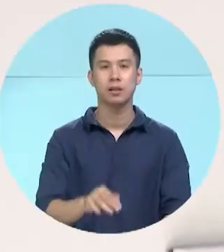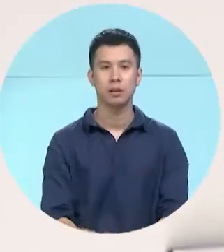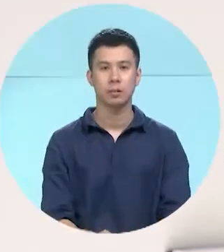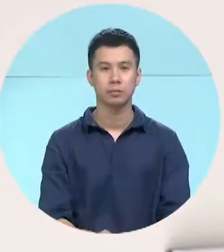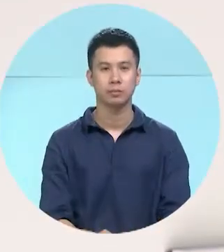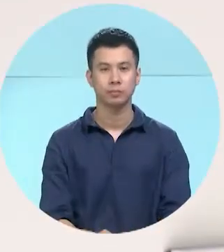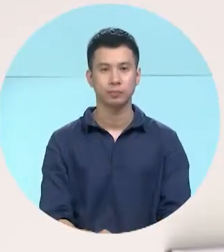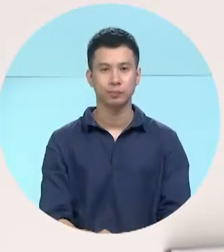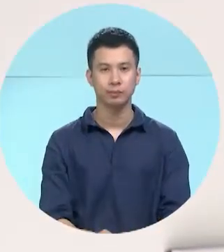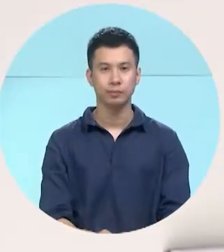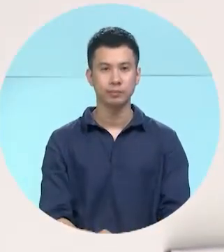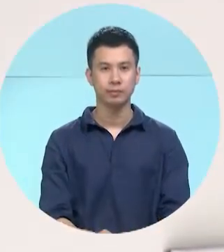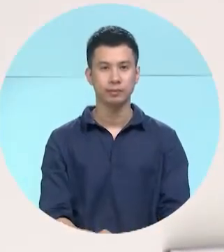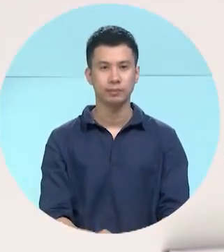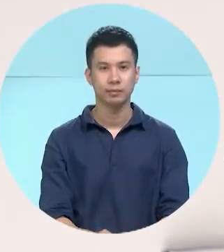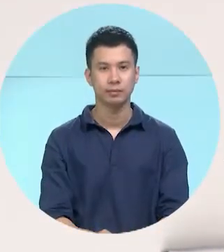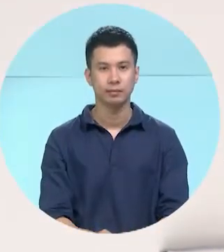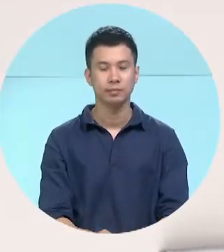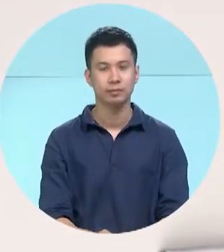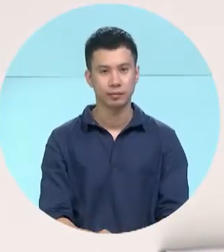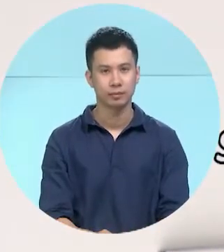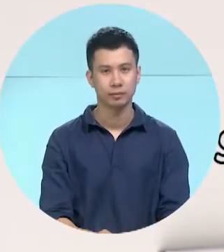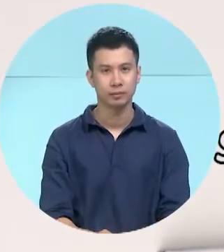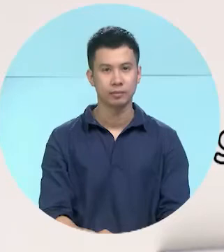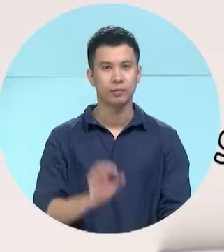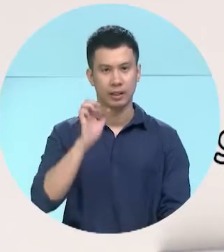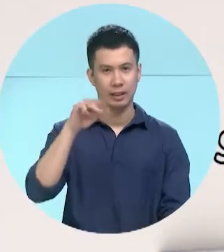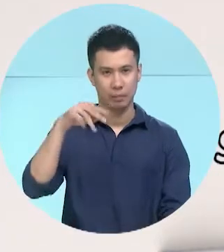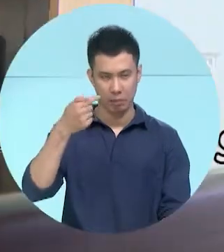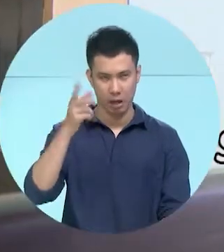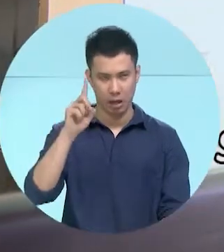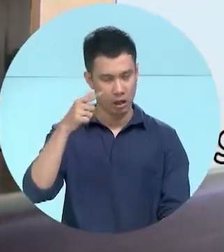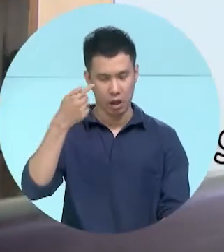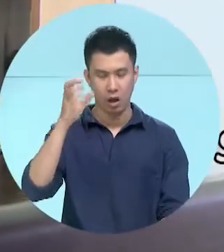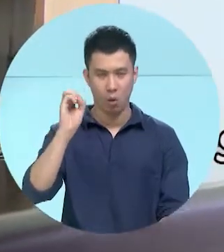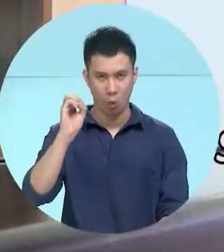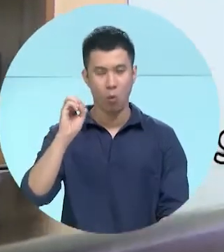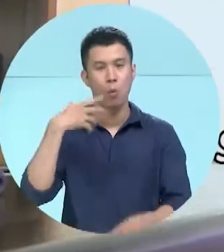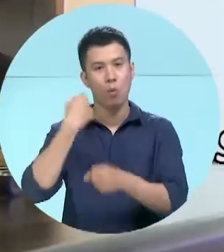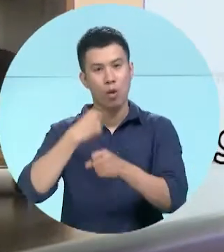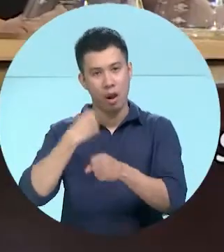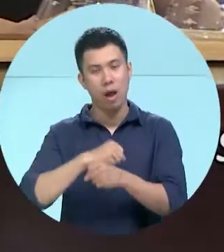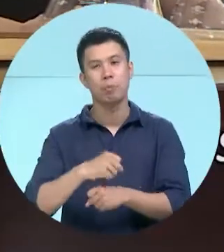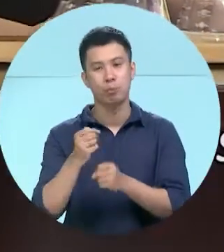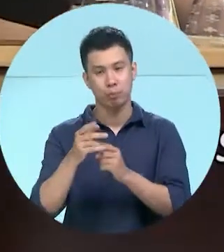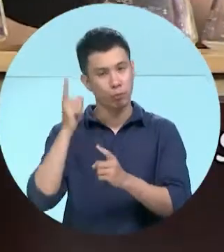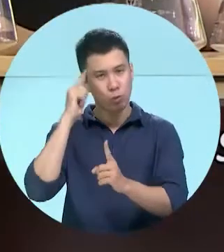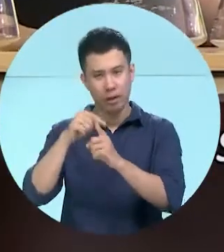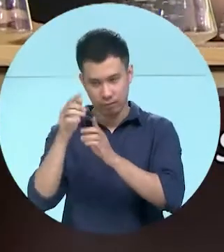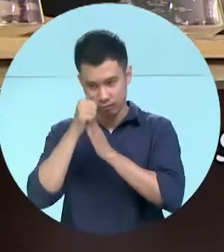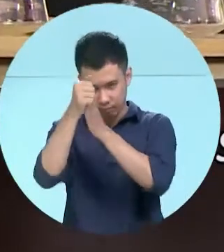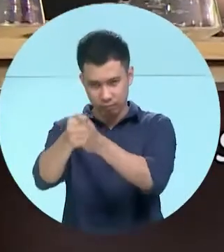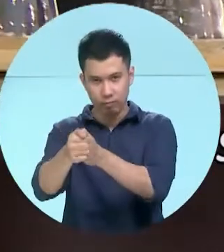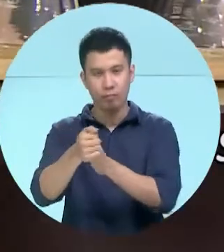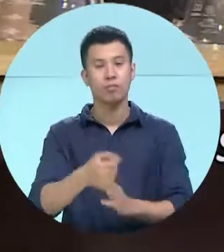so Imago Work is the vocational training part of what we do here. And so Simple Coffee